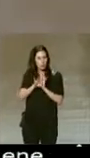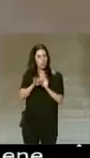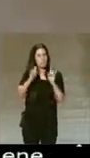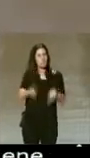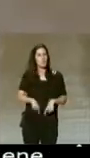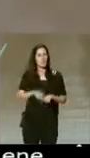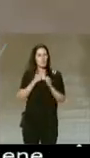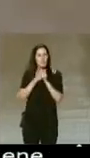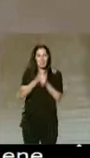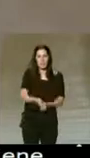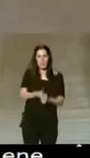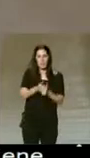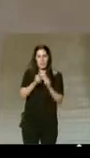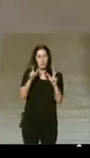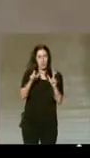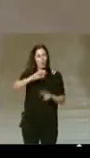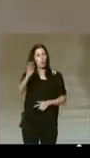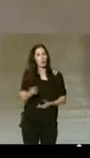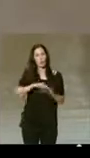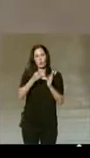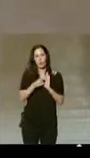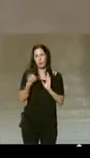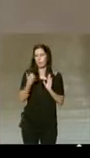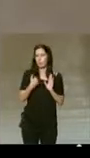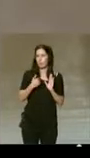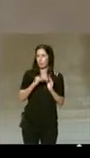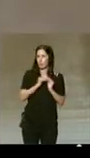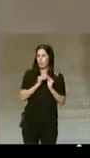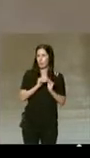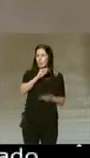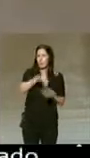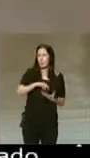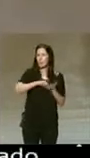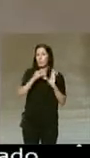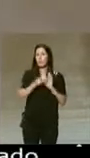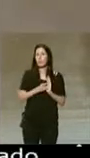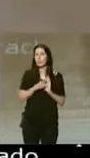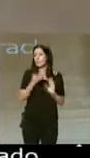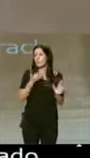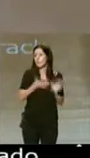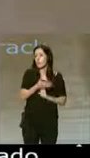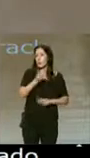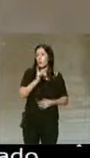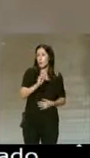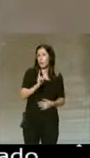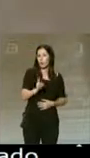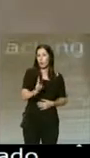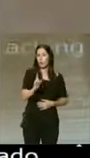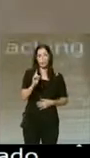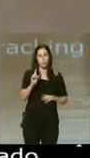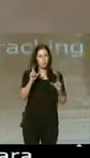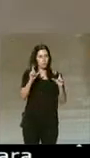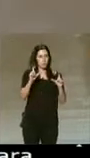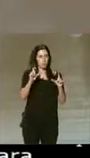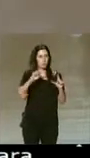this operating system also offers camera tracking, which is another solution that we have developed in our project, which is the Open Gazer.